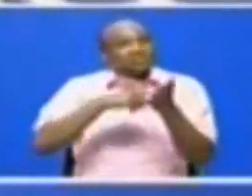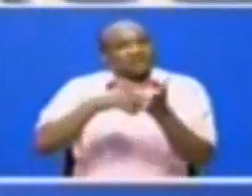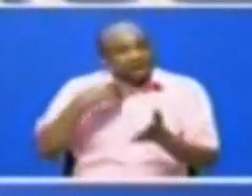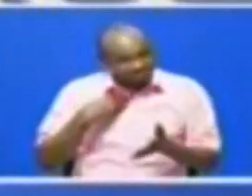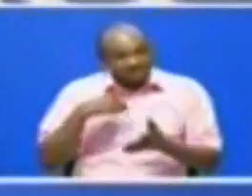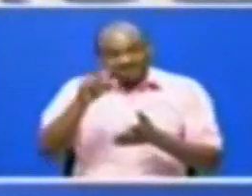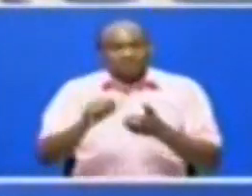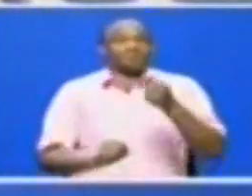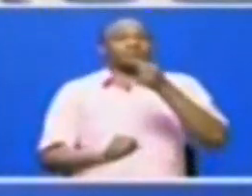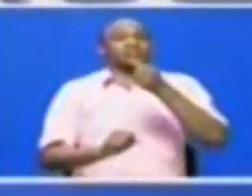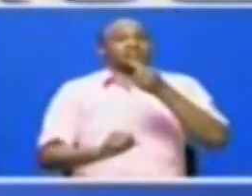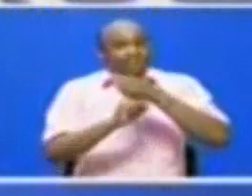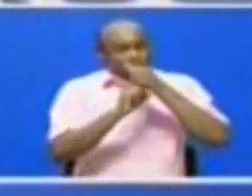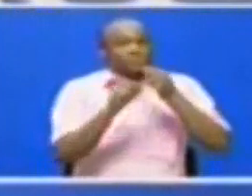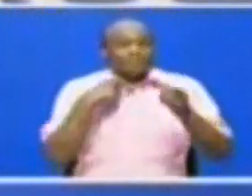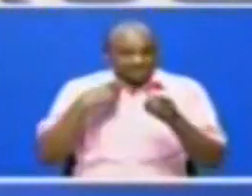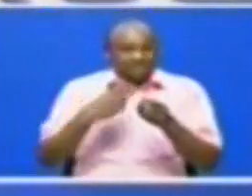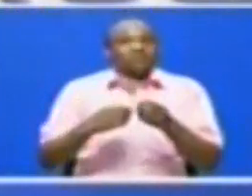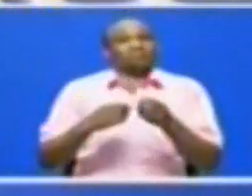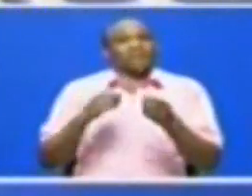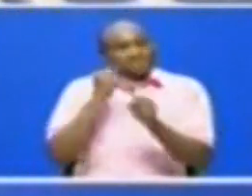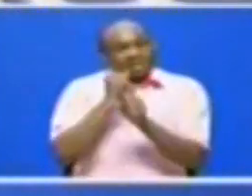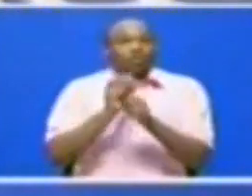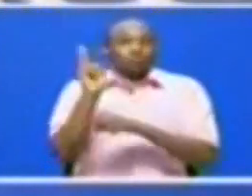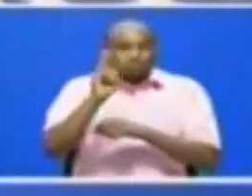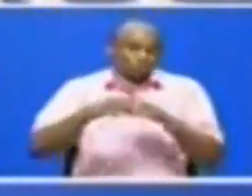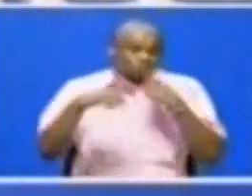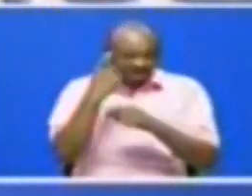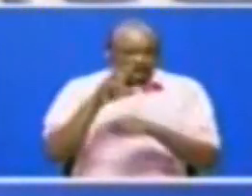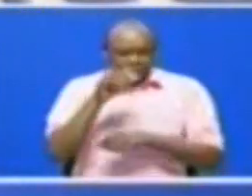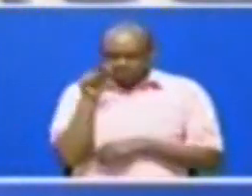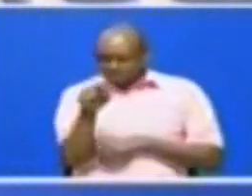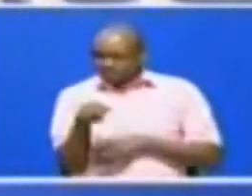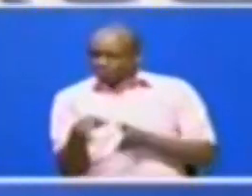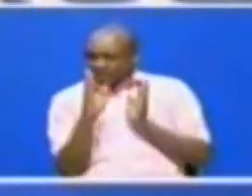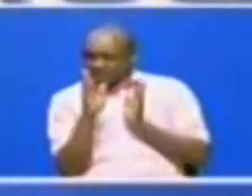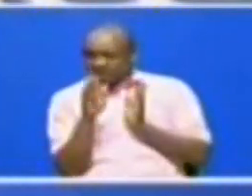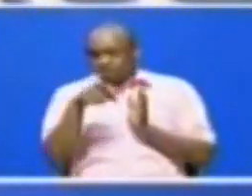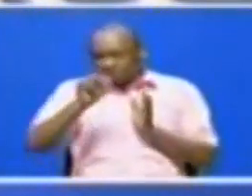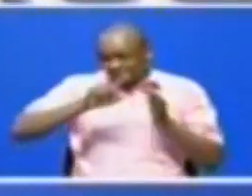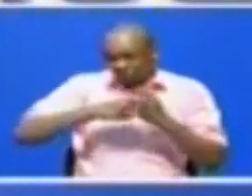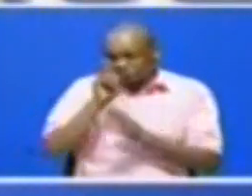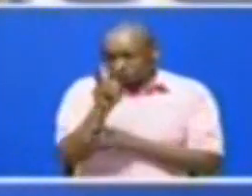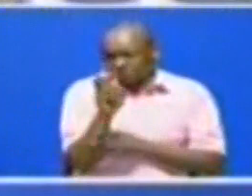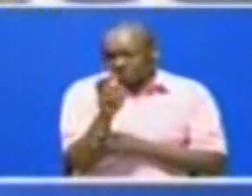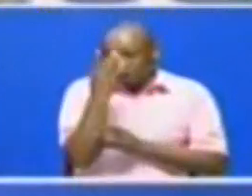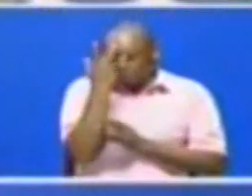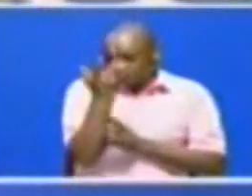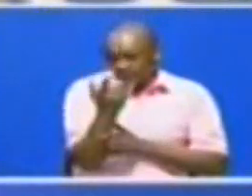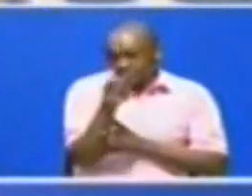of President Uhuru Kenyatta. And if you look at it from that point of view, you begin to see why in